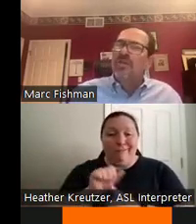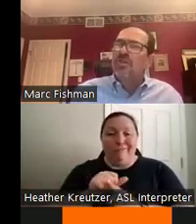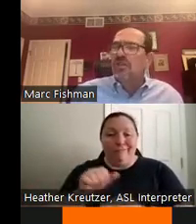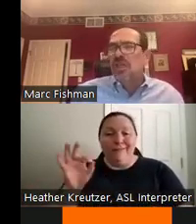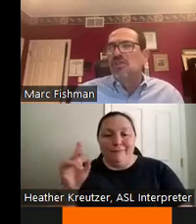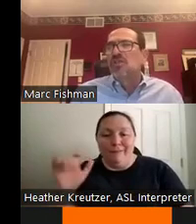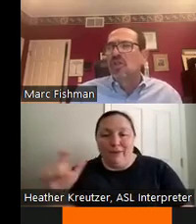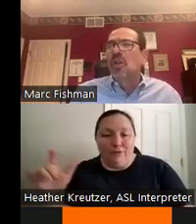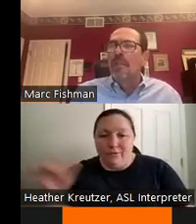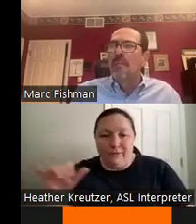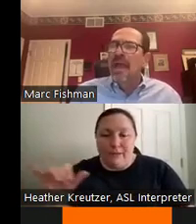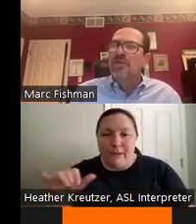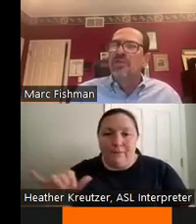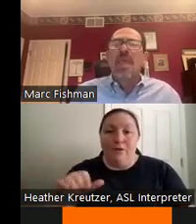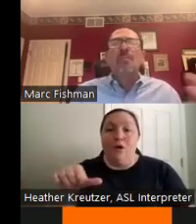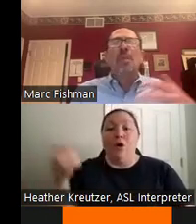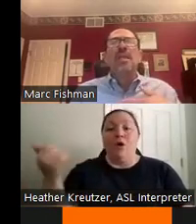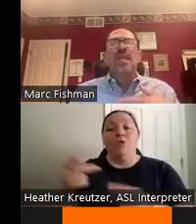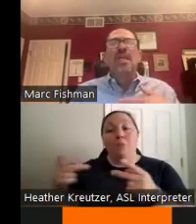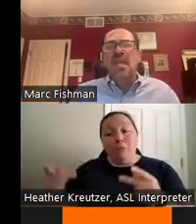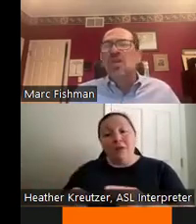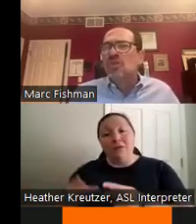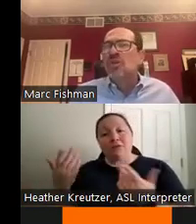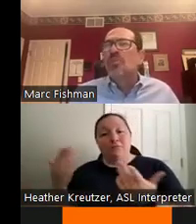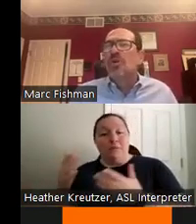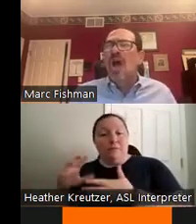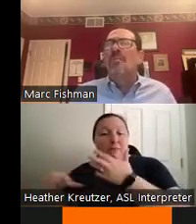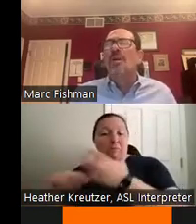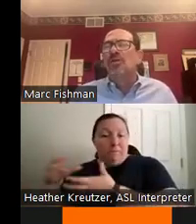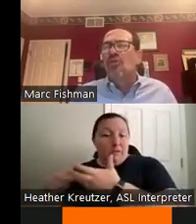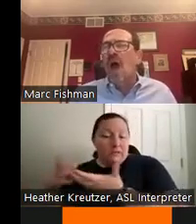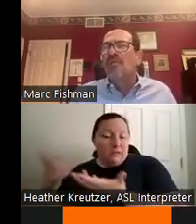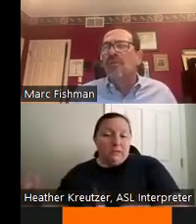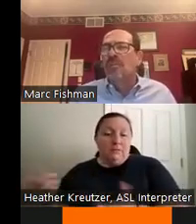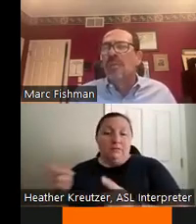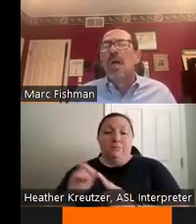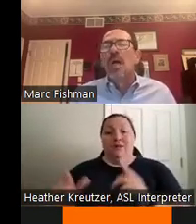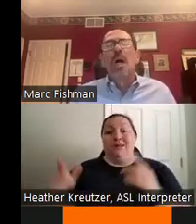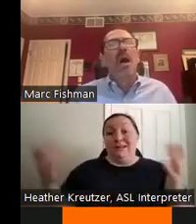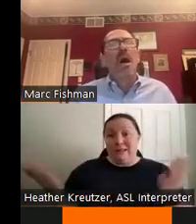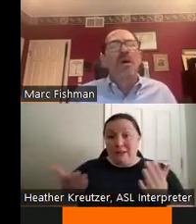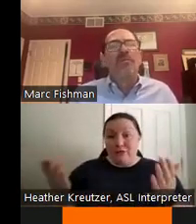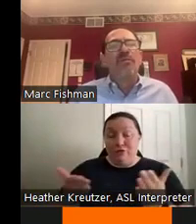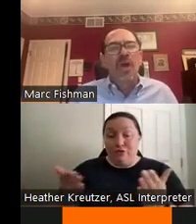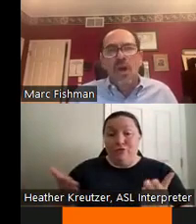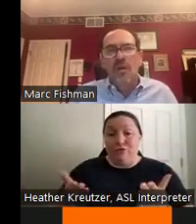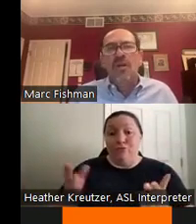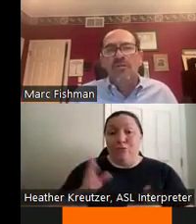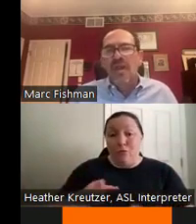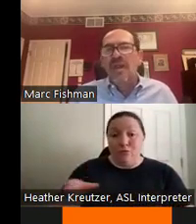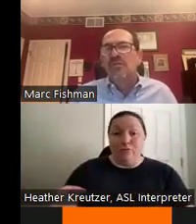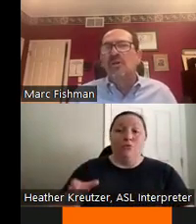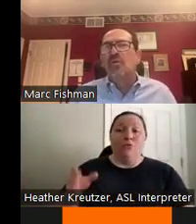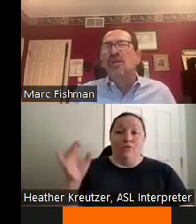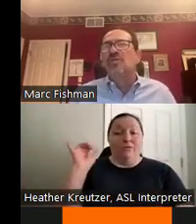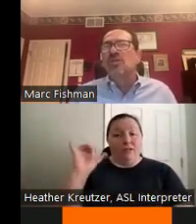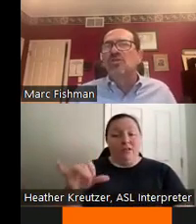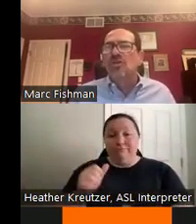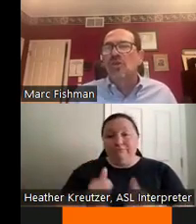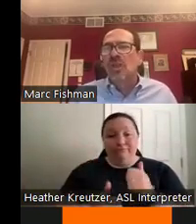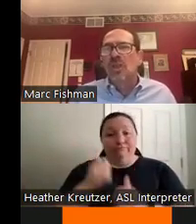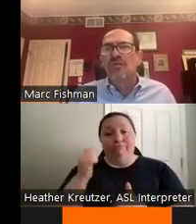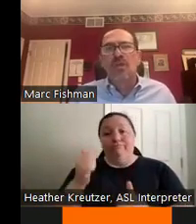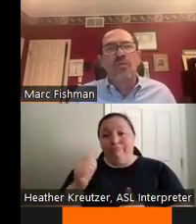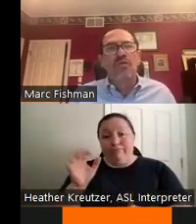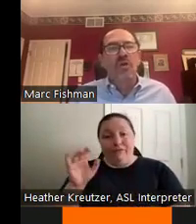other places, it's still a mix, but it is the predominant driver of the current phase of the crisis,